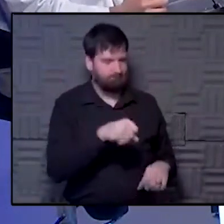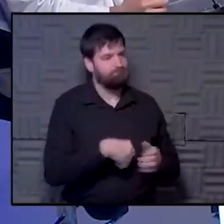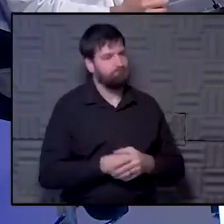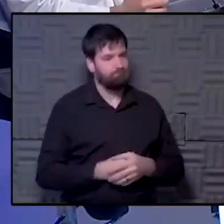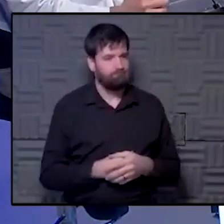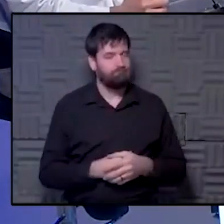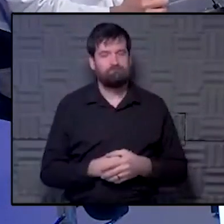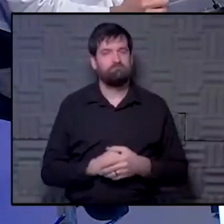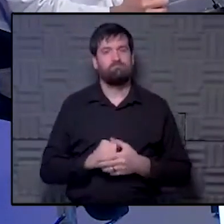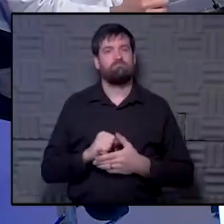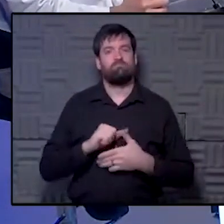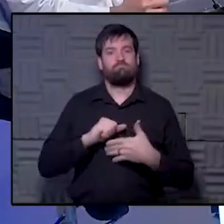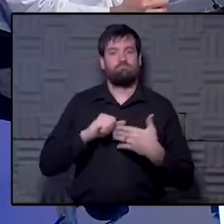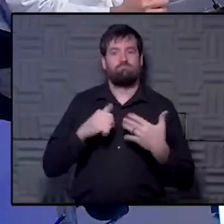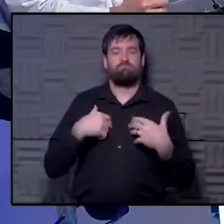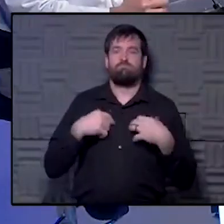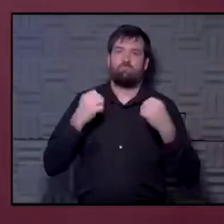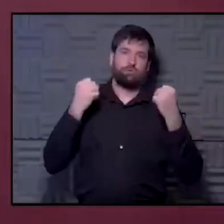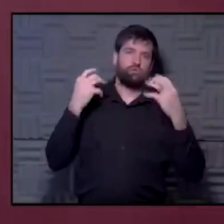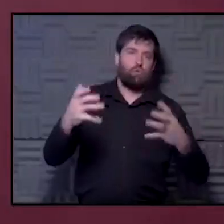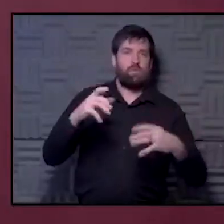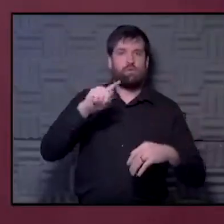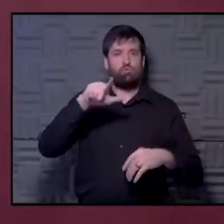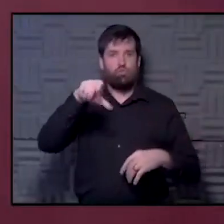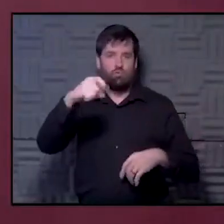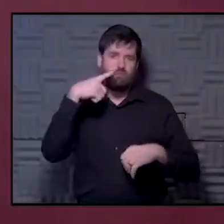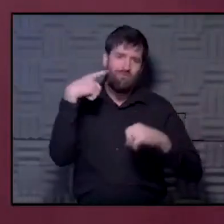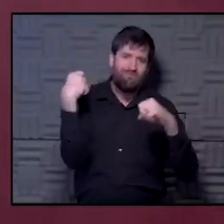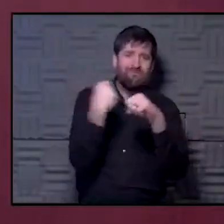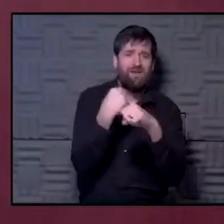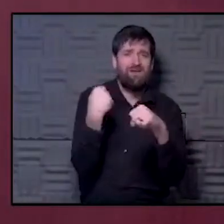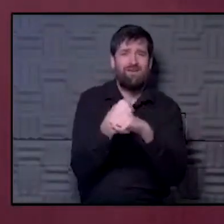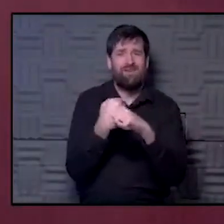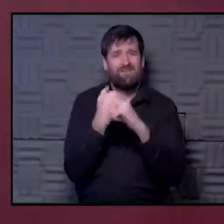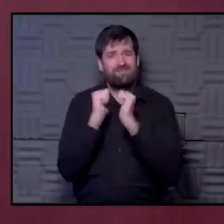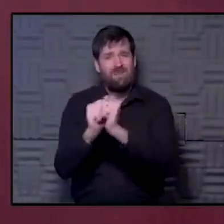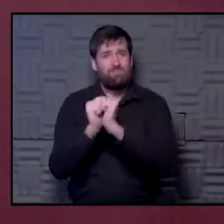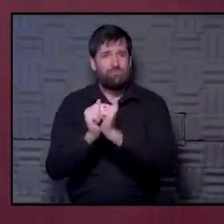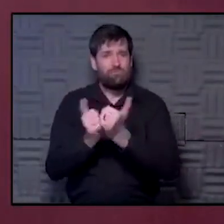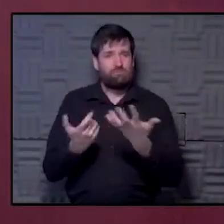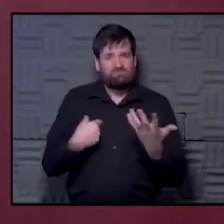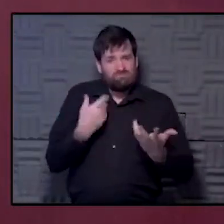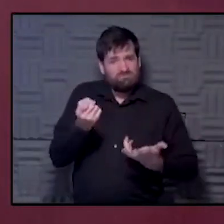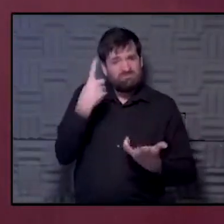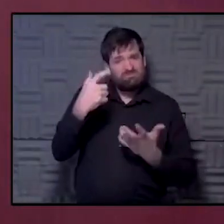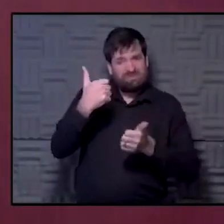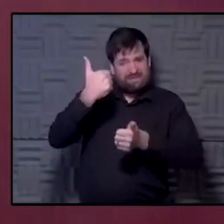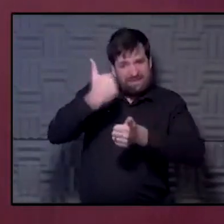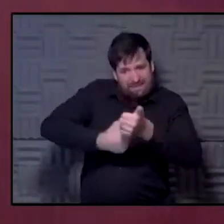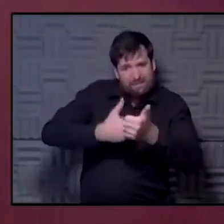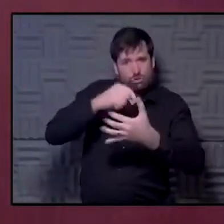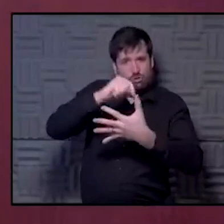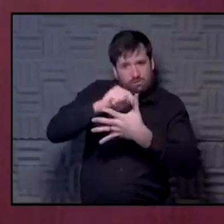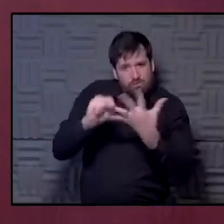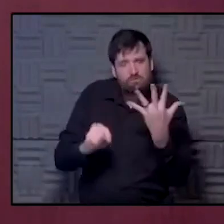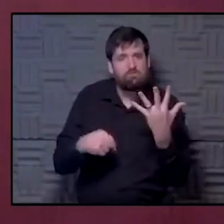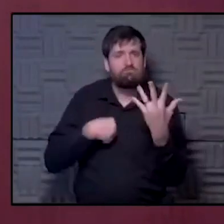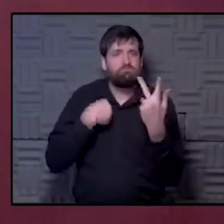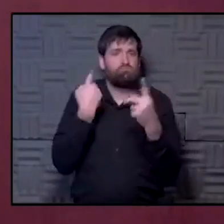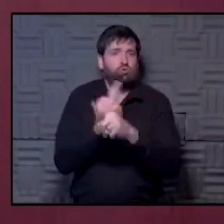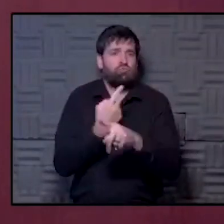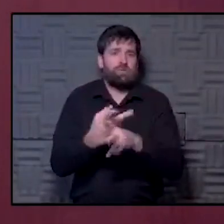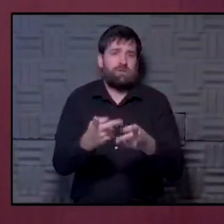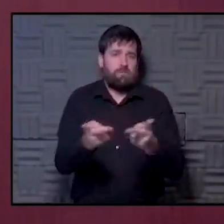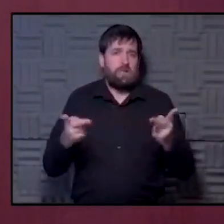mean, we have so many tools to fight this common enemy, and if we all understand that each tool has its place,